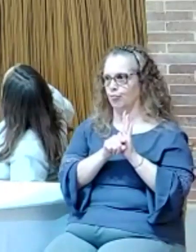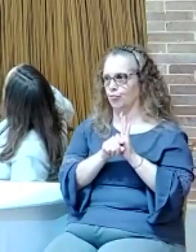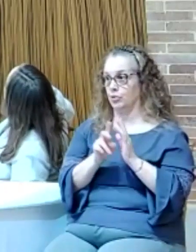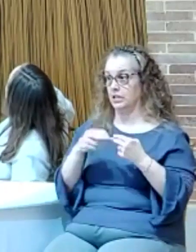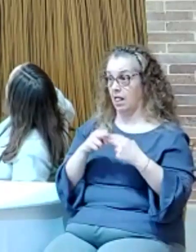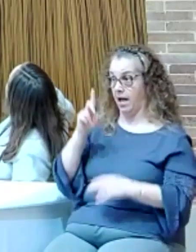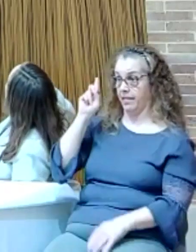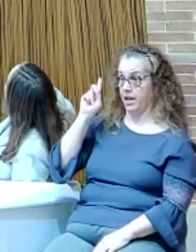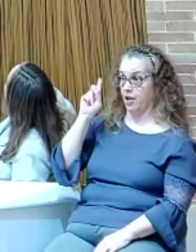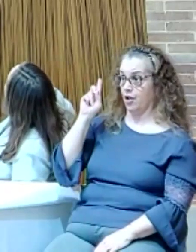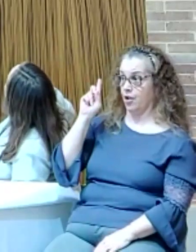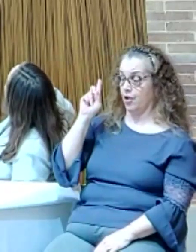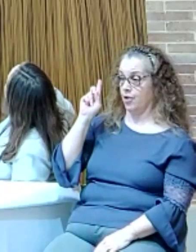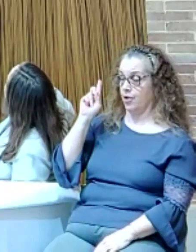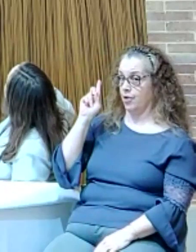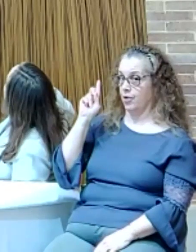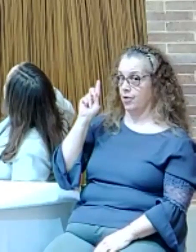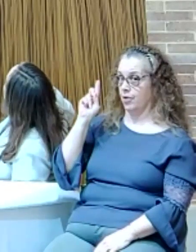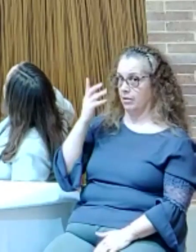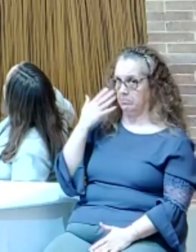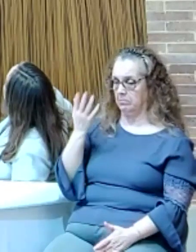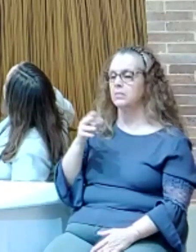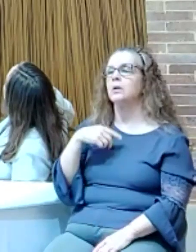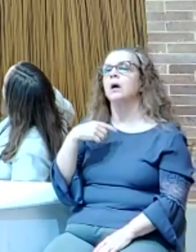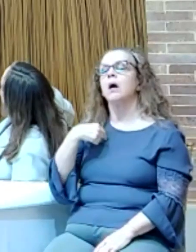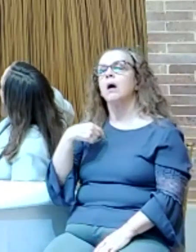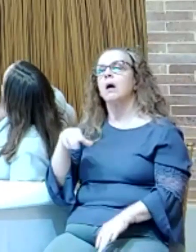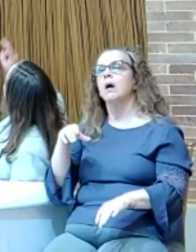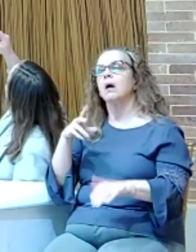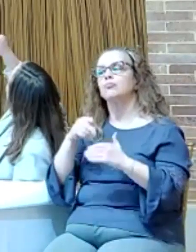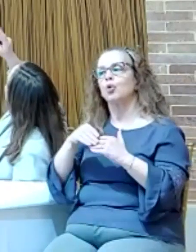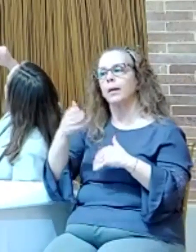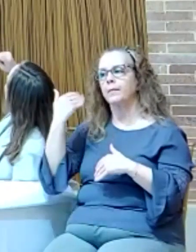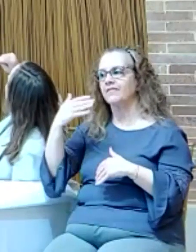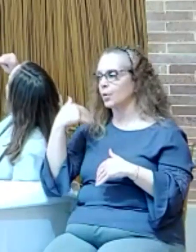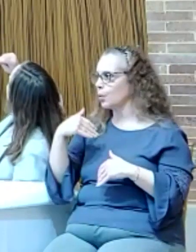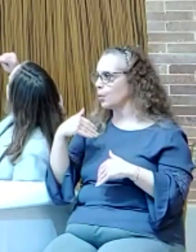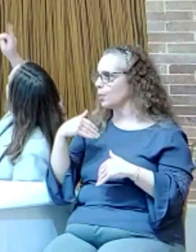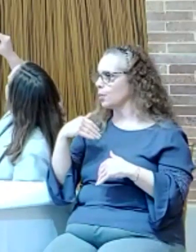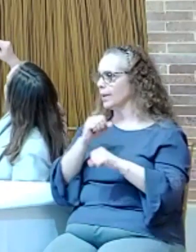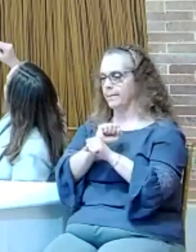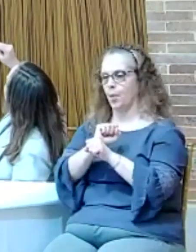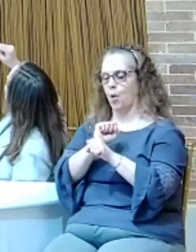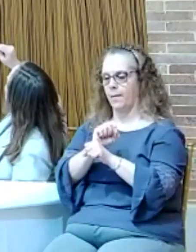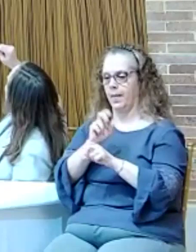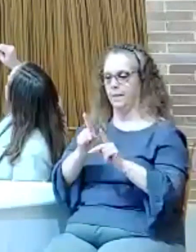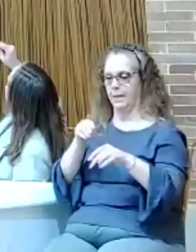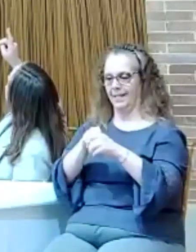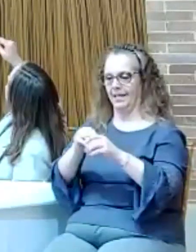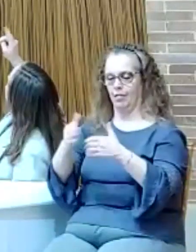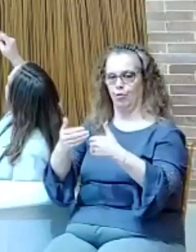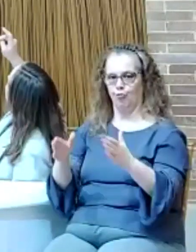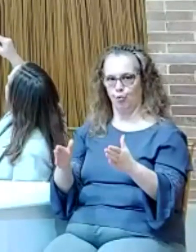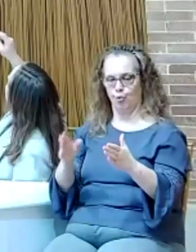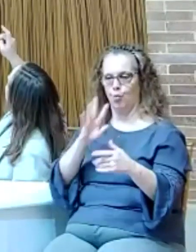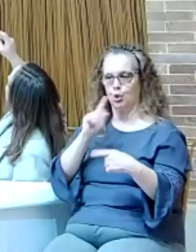up there um you know I've done programs in the past where like um employment programs where people in the room will we ask about you know